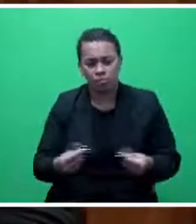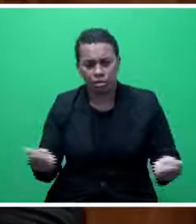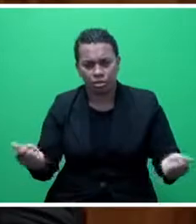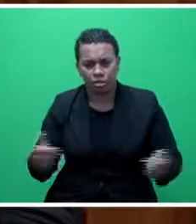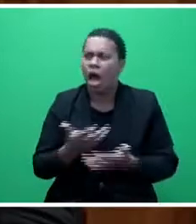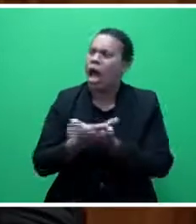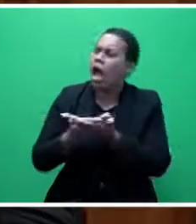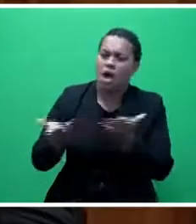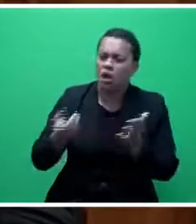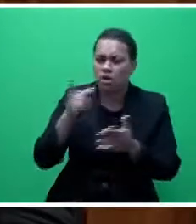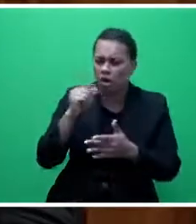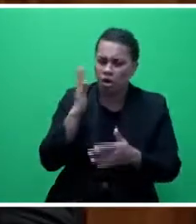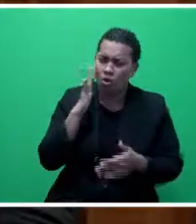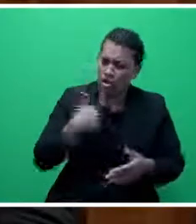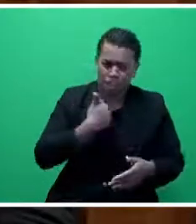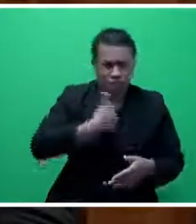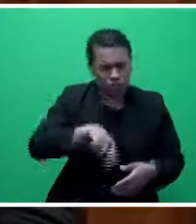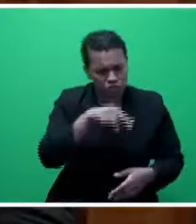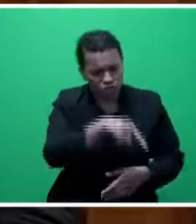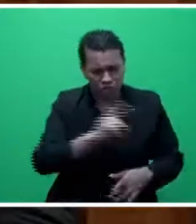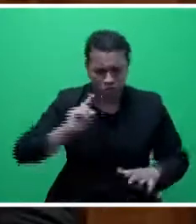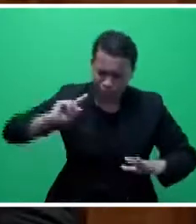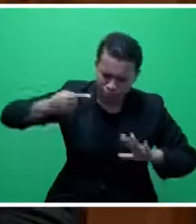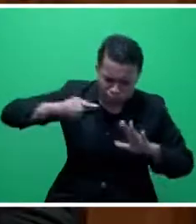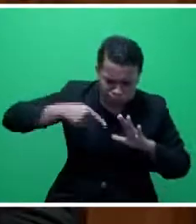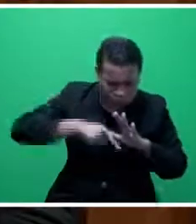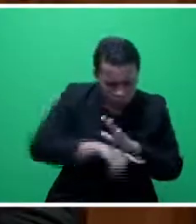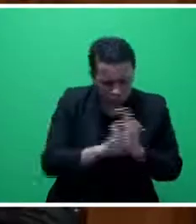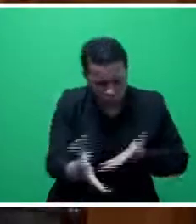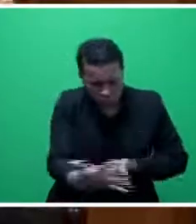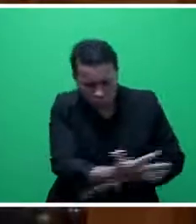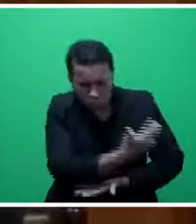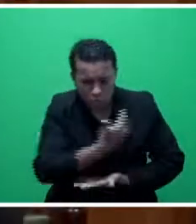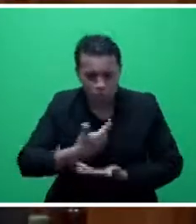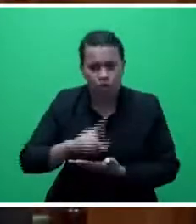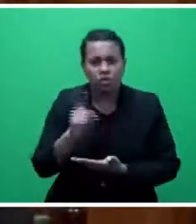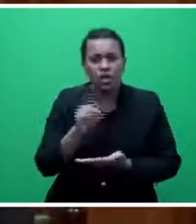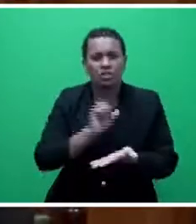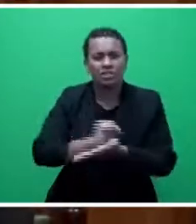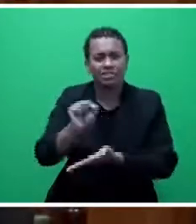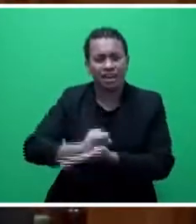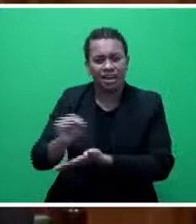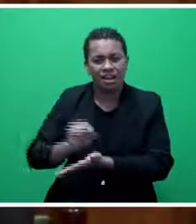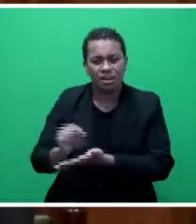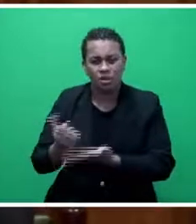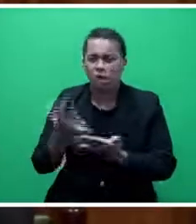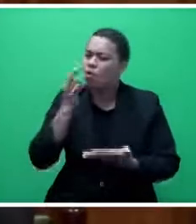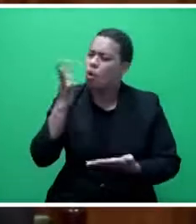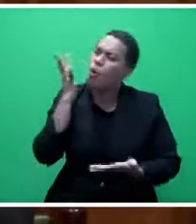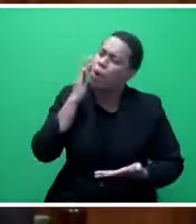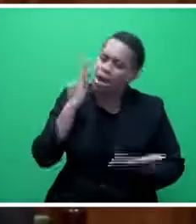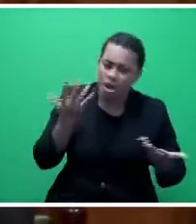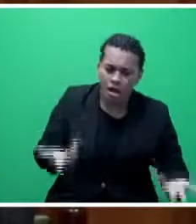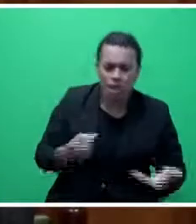when, and he could not come up with a reply. So that reflects